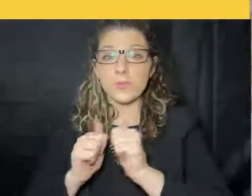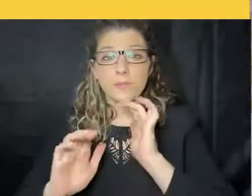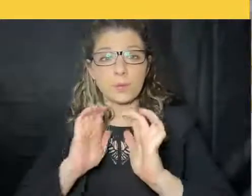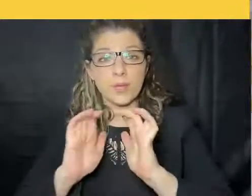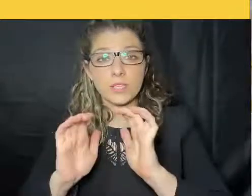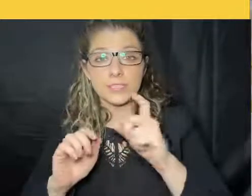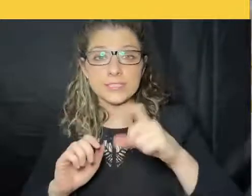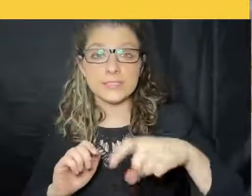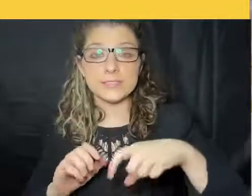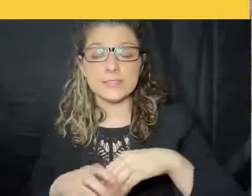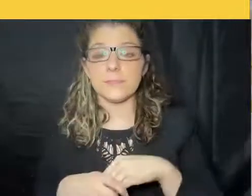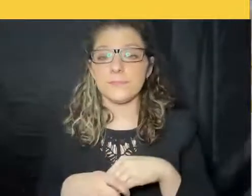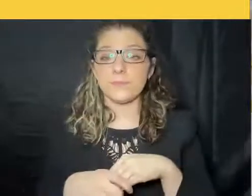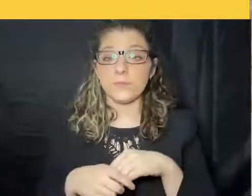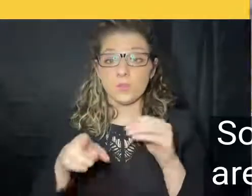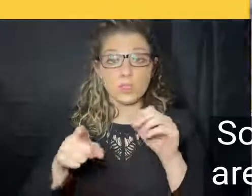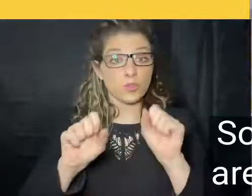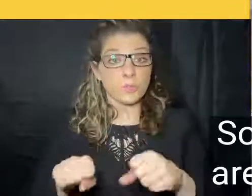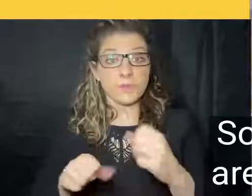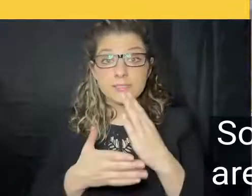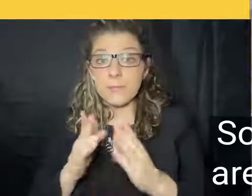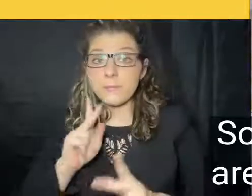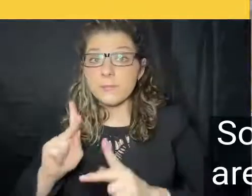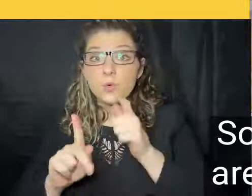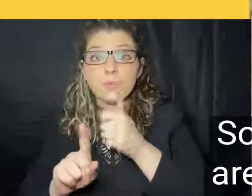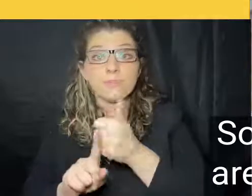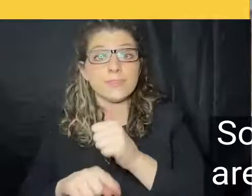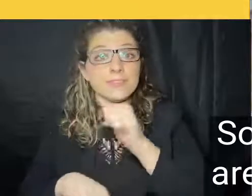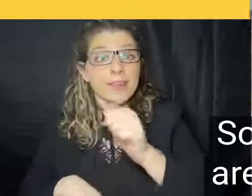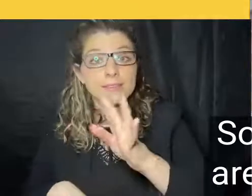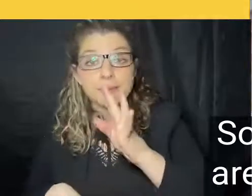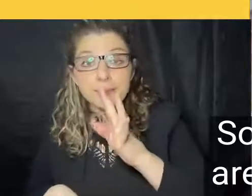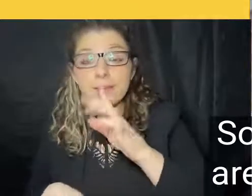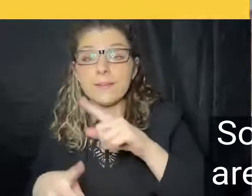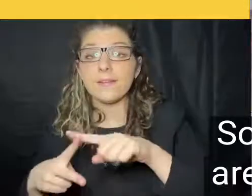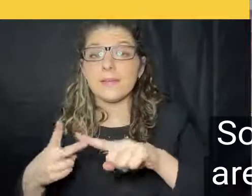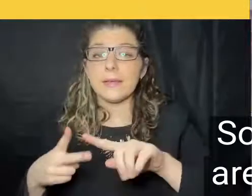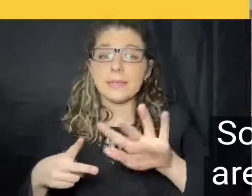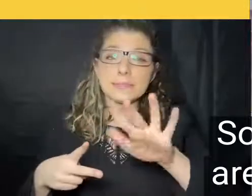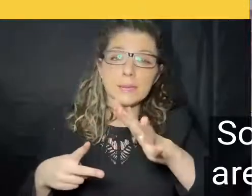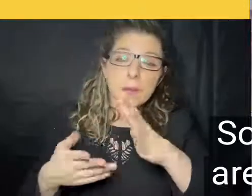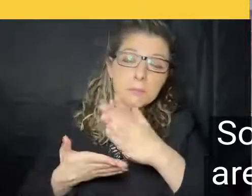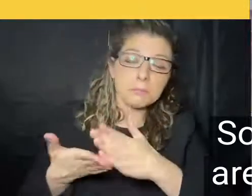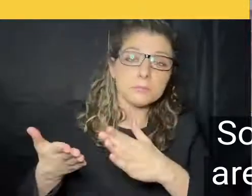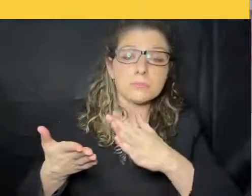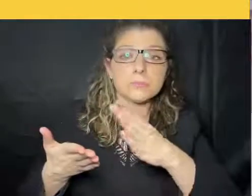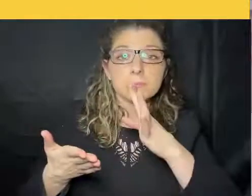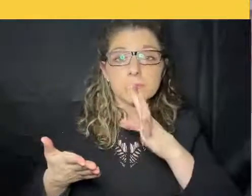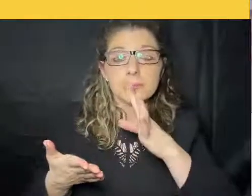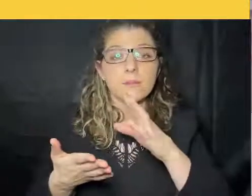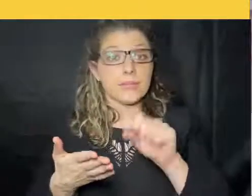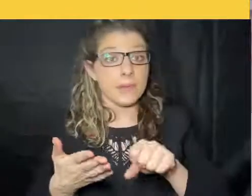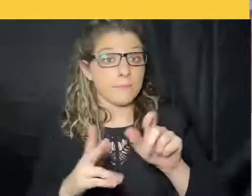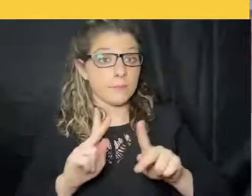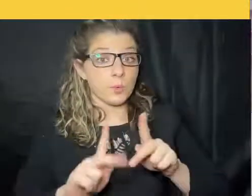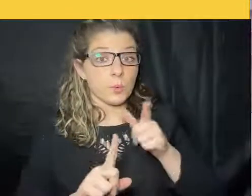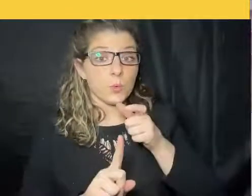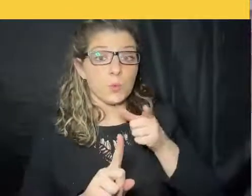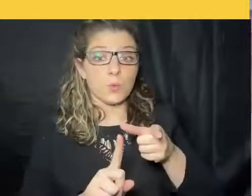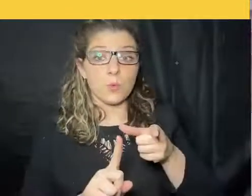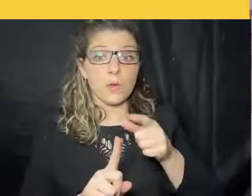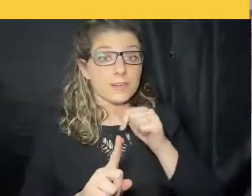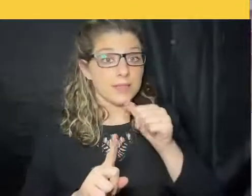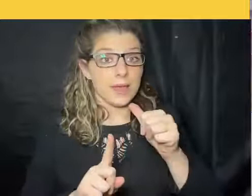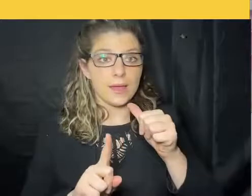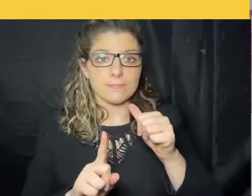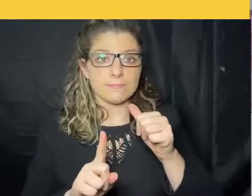individuals with communication needs. So this could be some people who are non-speaking or semi-speaking. This can also be those